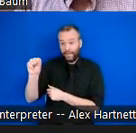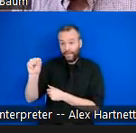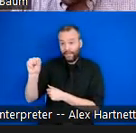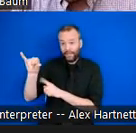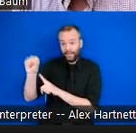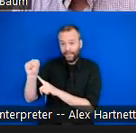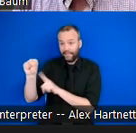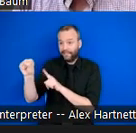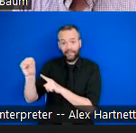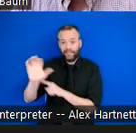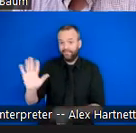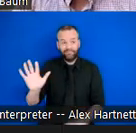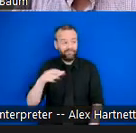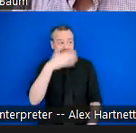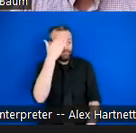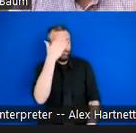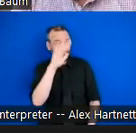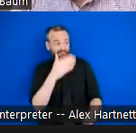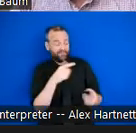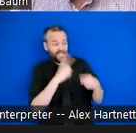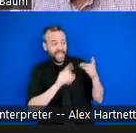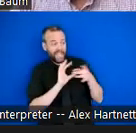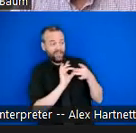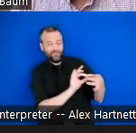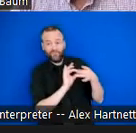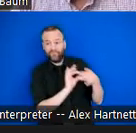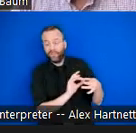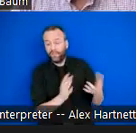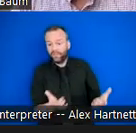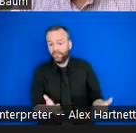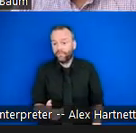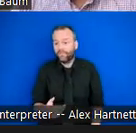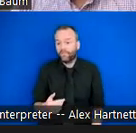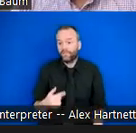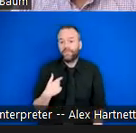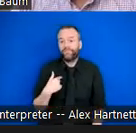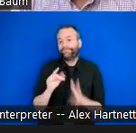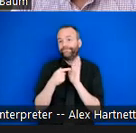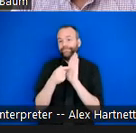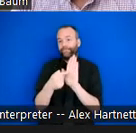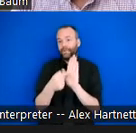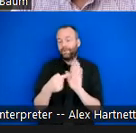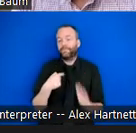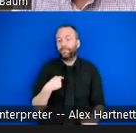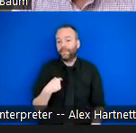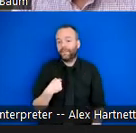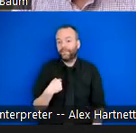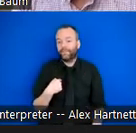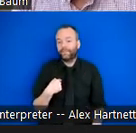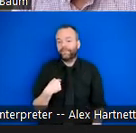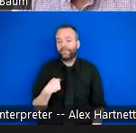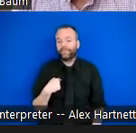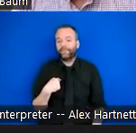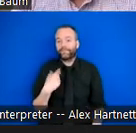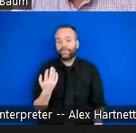in the same way. Similar to, I can't ever be, talking to a